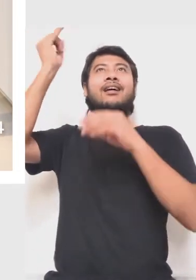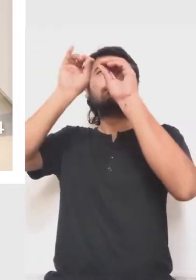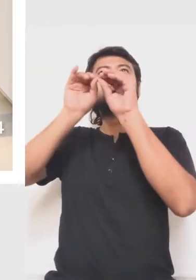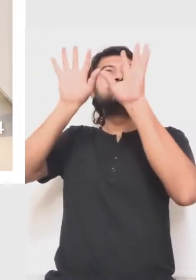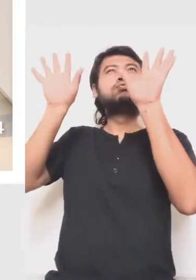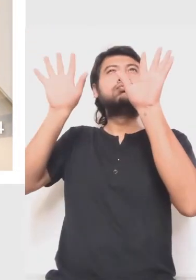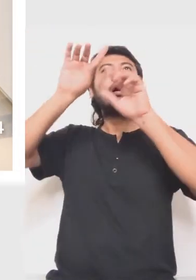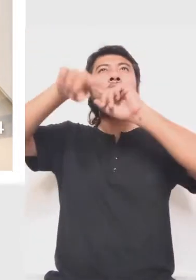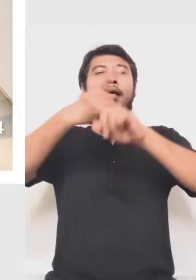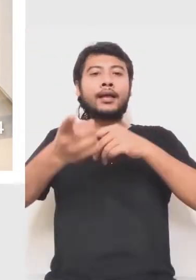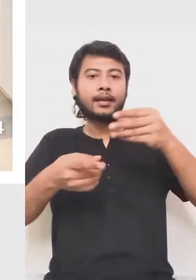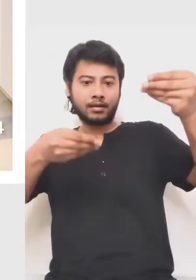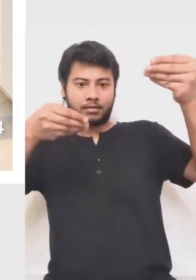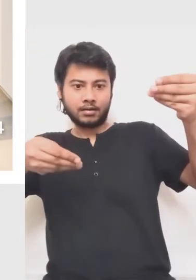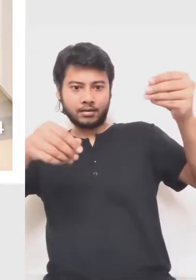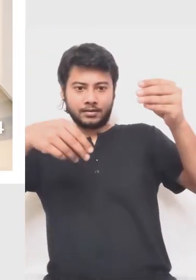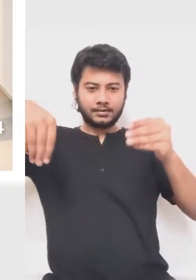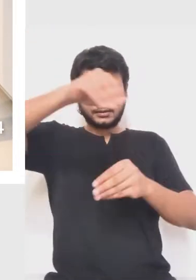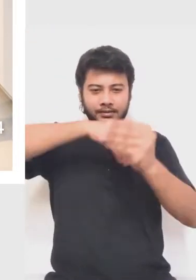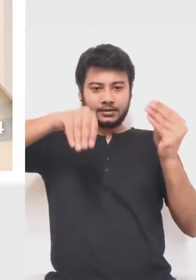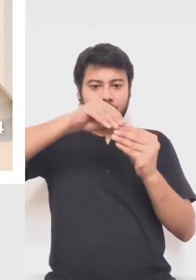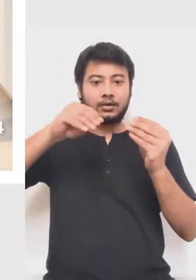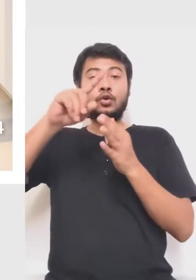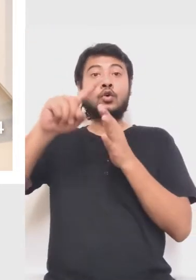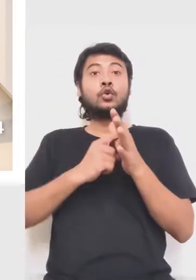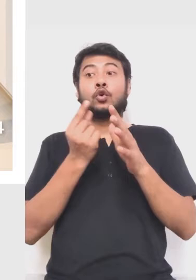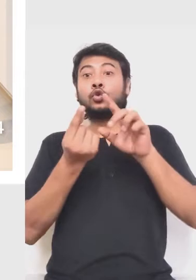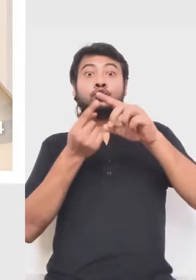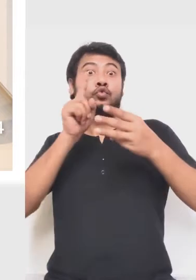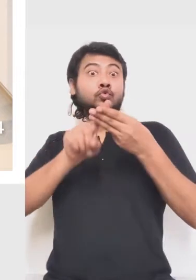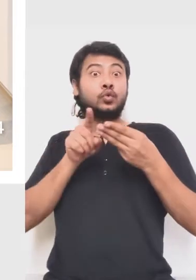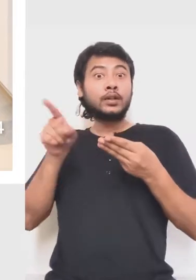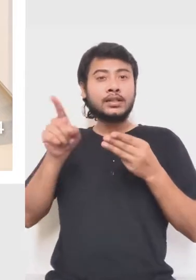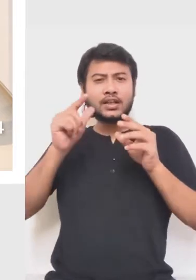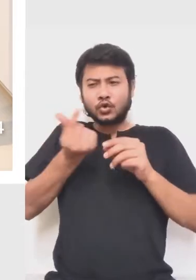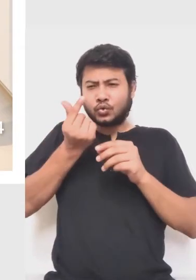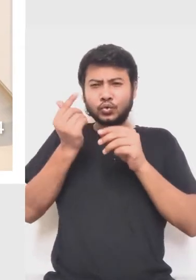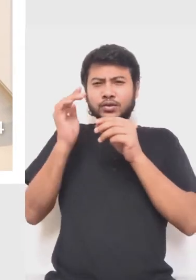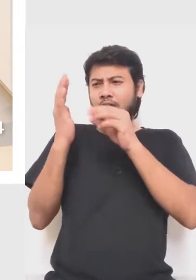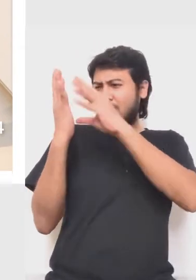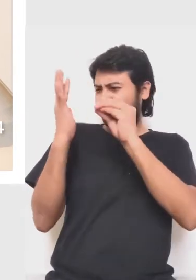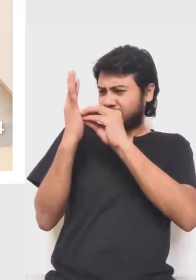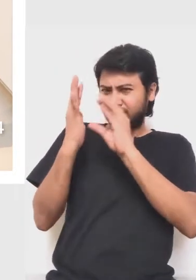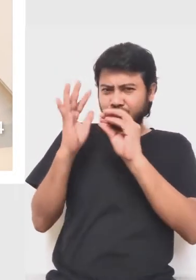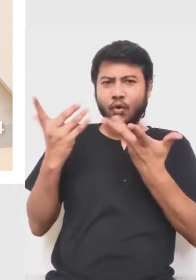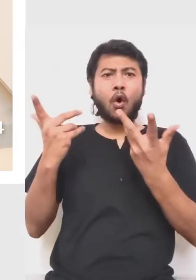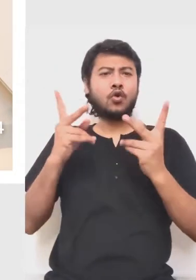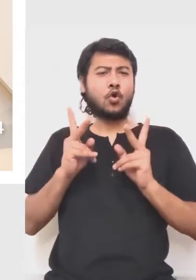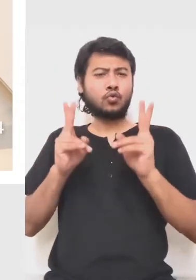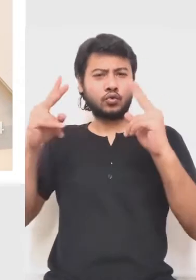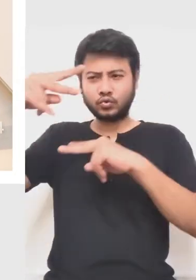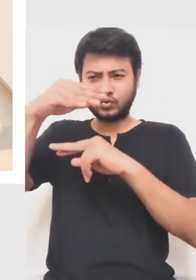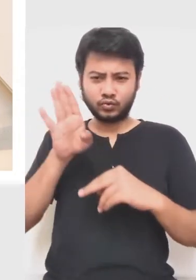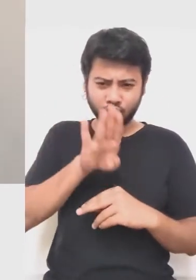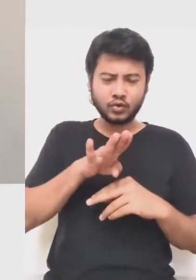is very precise. In a way, this is the opposite to Tang Da Vu's practice, as Nai is controlling the material